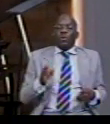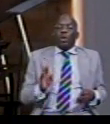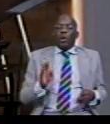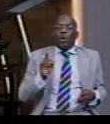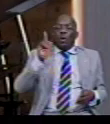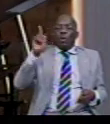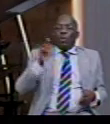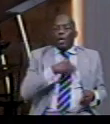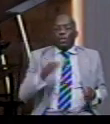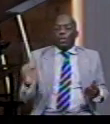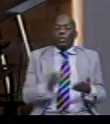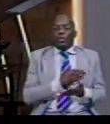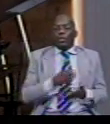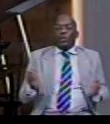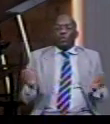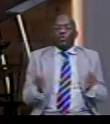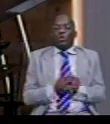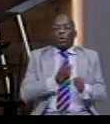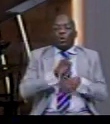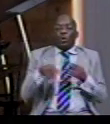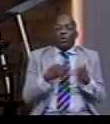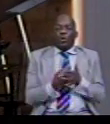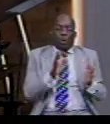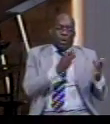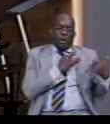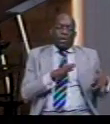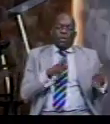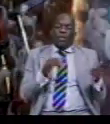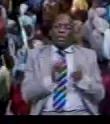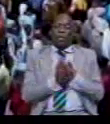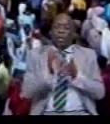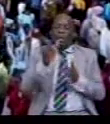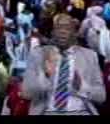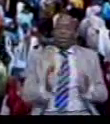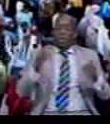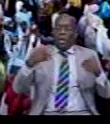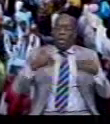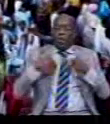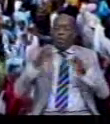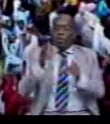words with all of your heart that God has got a plan for me.